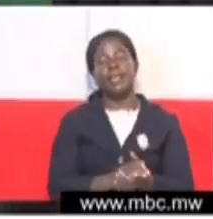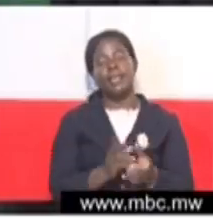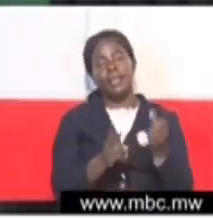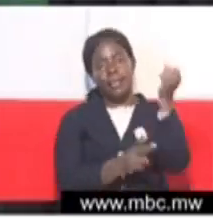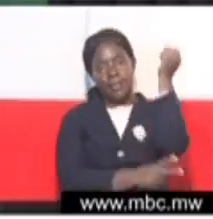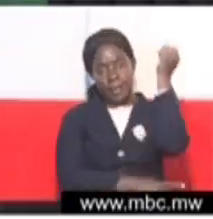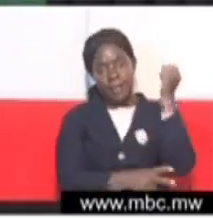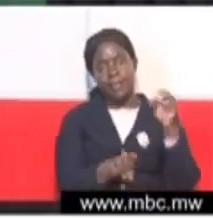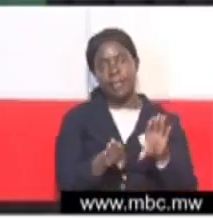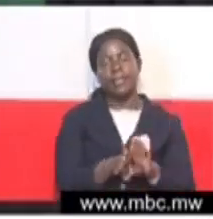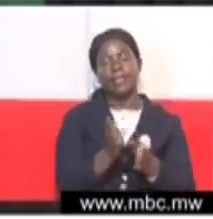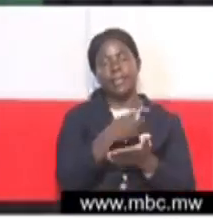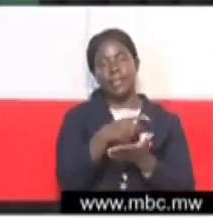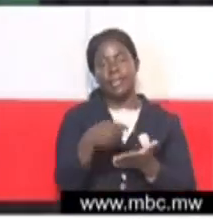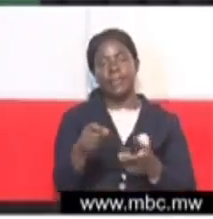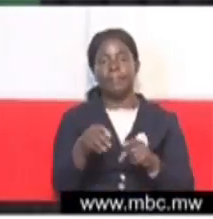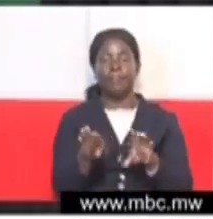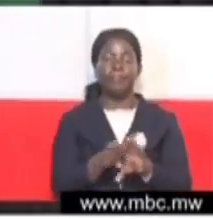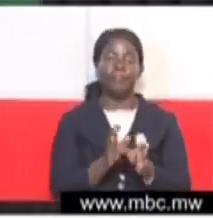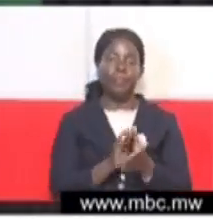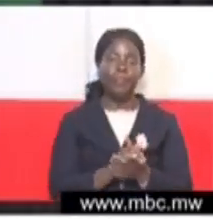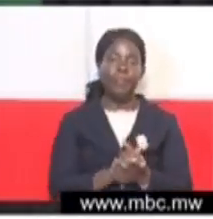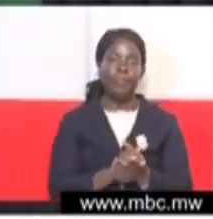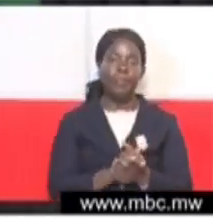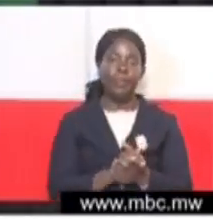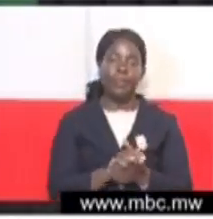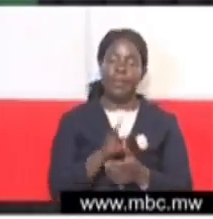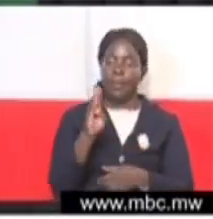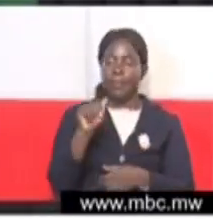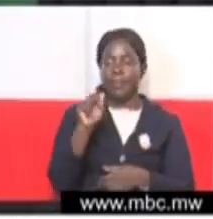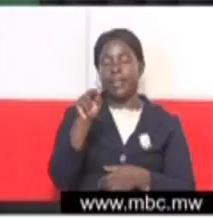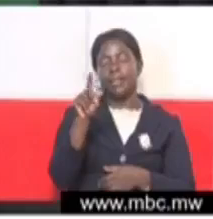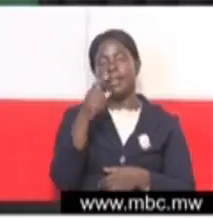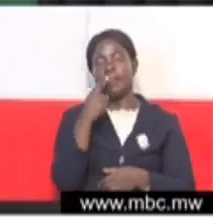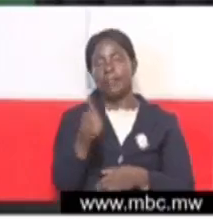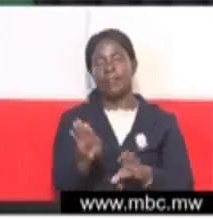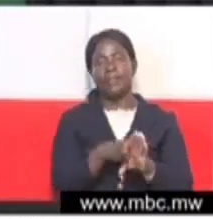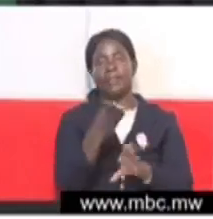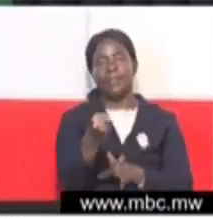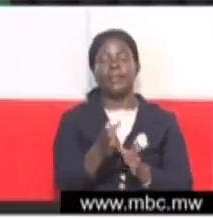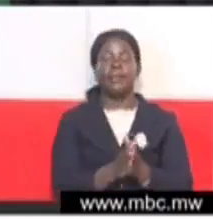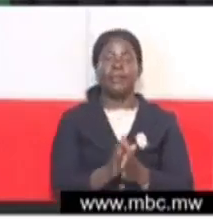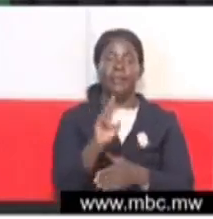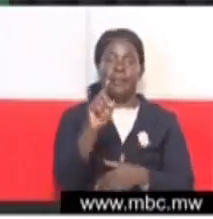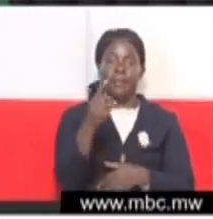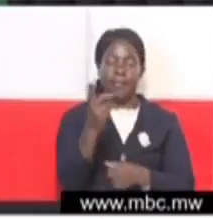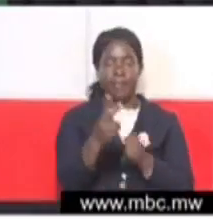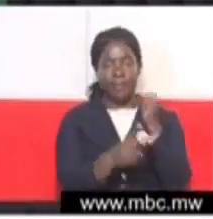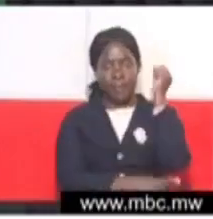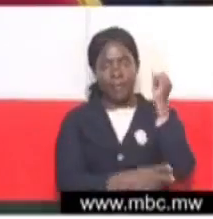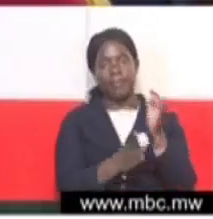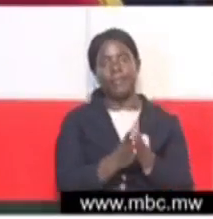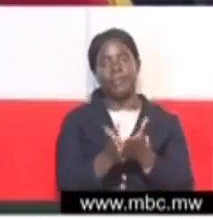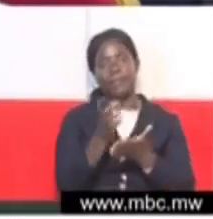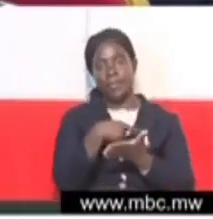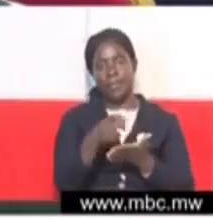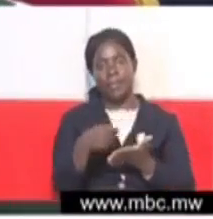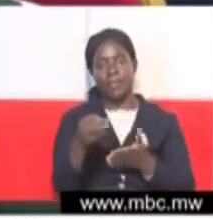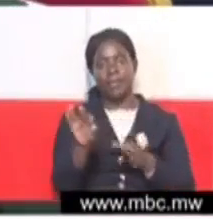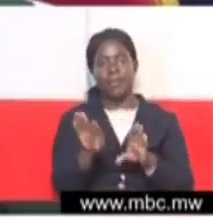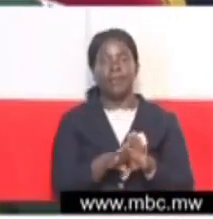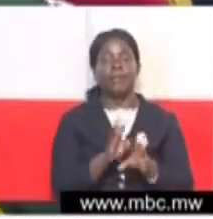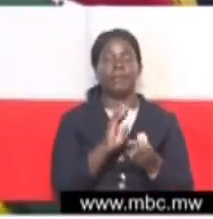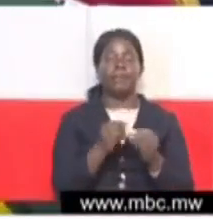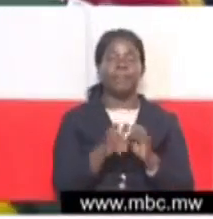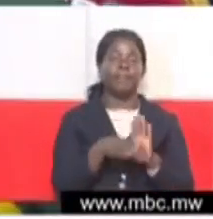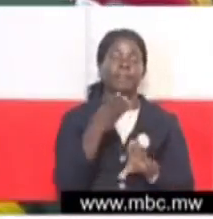deputy secretary general. According to Chimwendo Banda, Aram Beza is the first deputy organizing secretary, while Sebi Chisanga